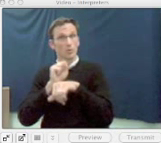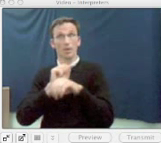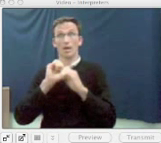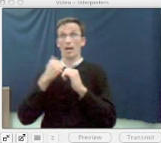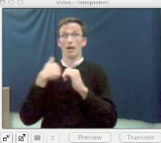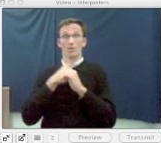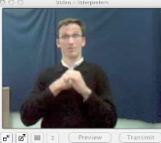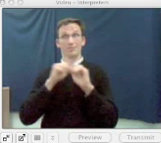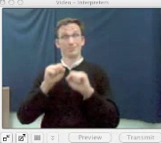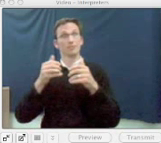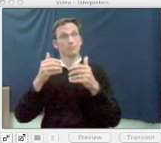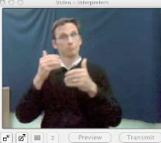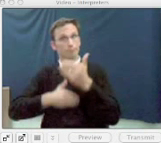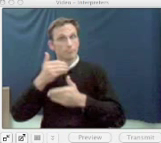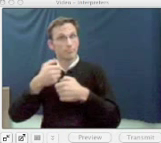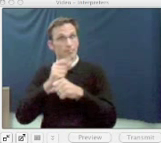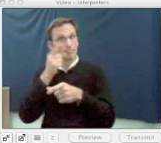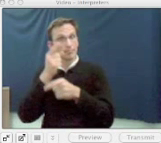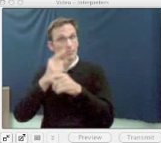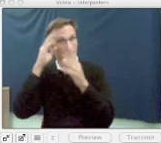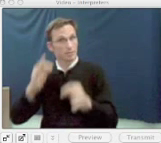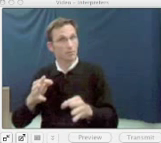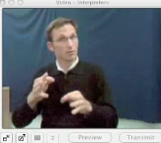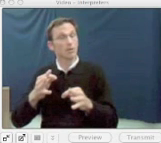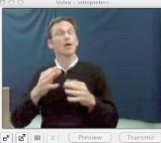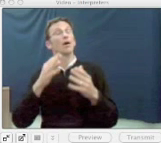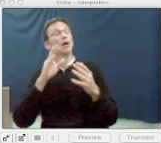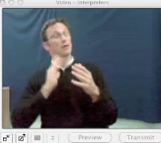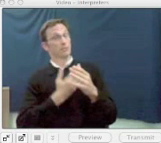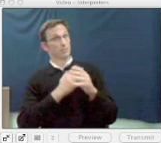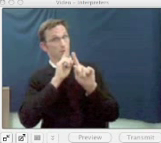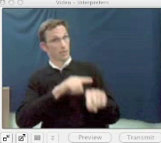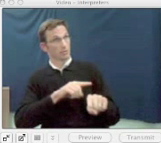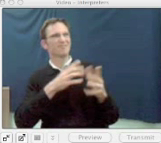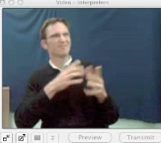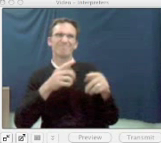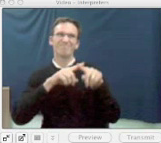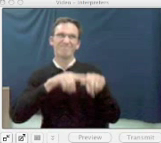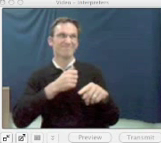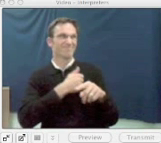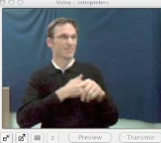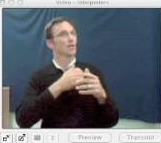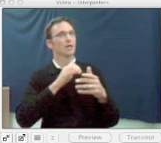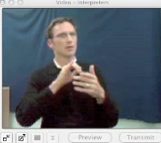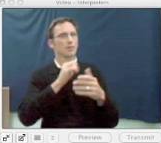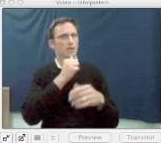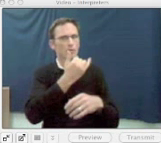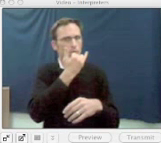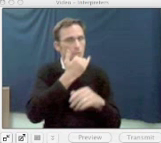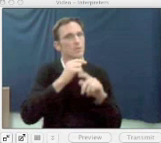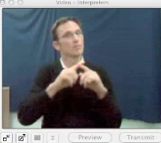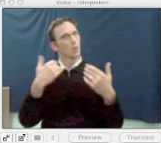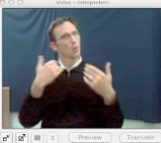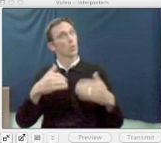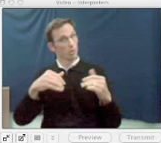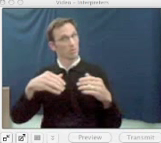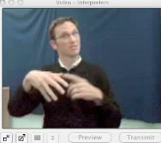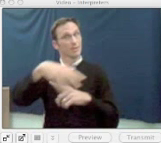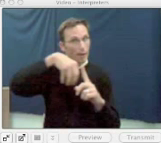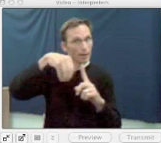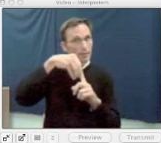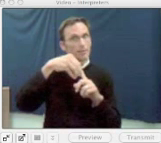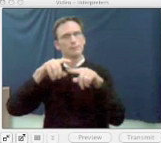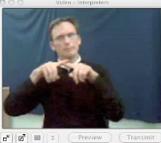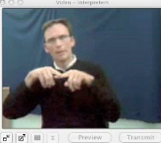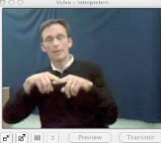Again, I'm not suggesting that it depends is wrong. I'm suggesting quite the opposite, that it's quite true. We just